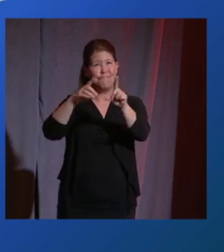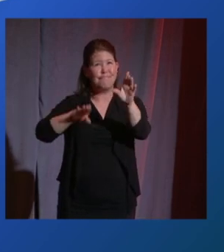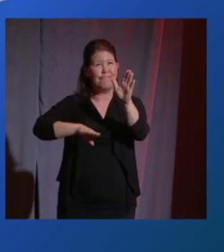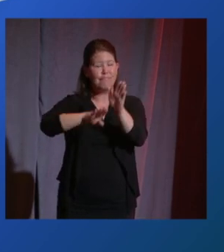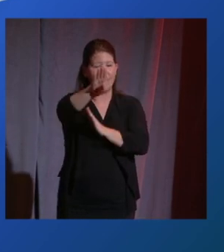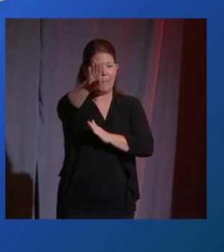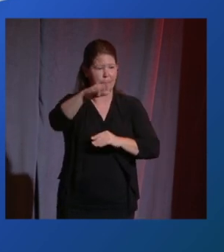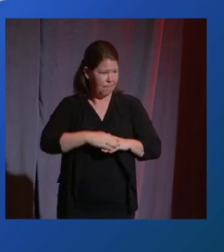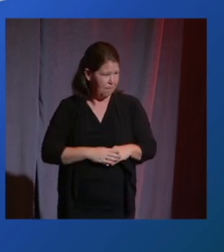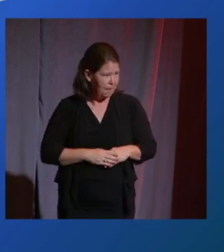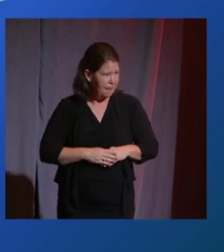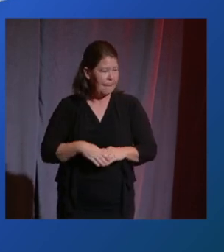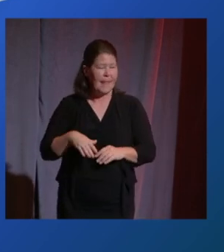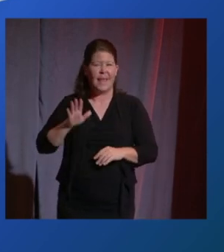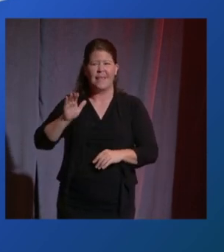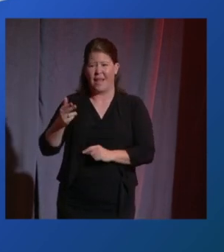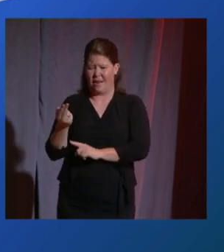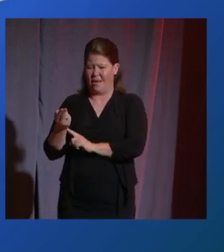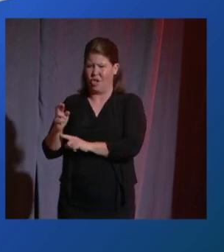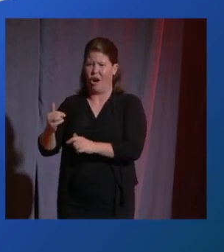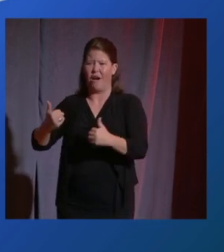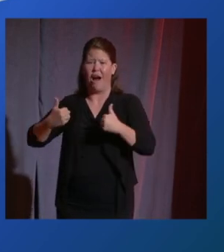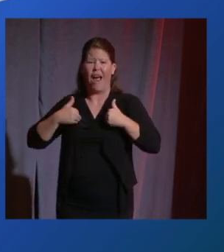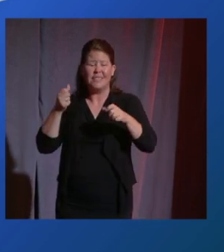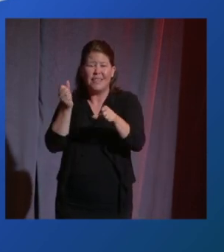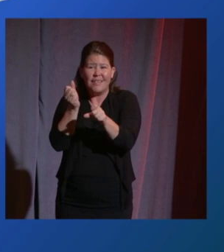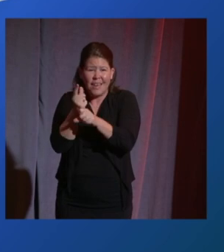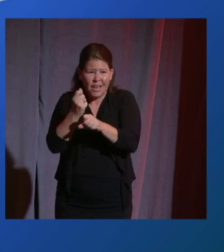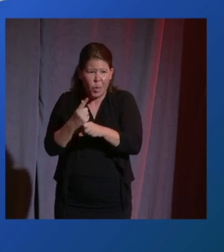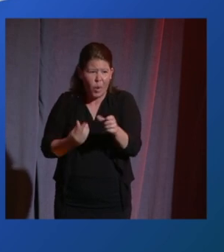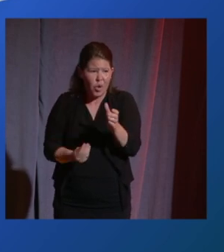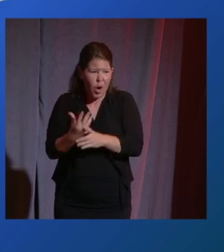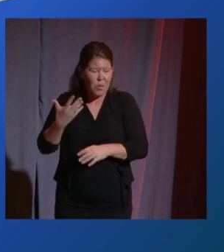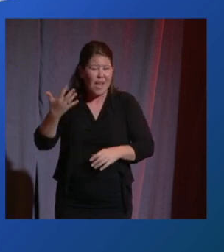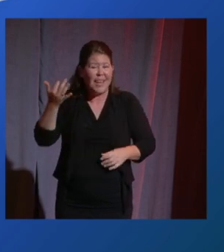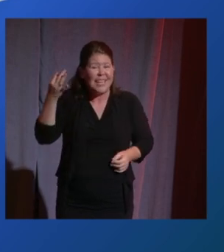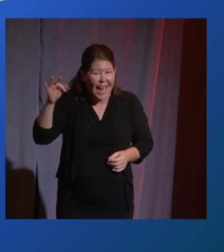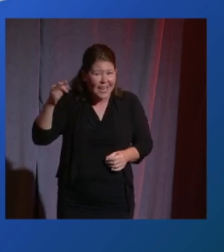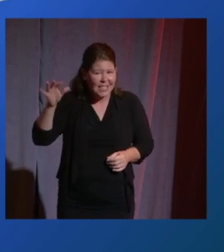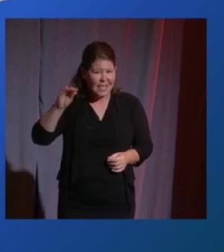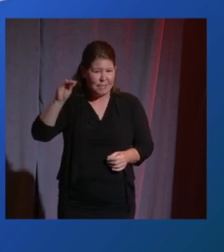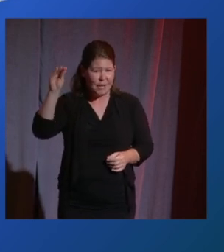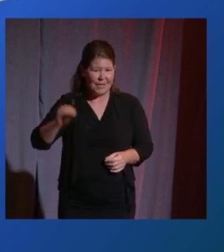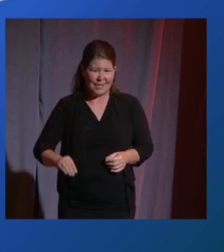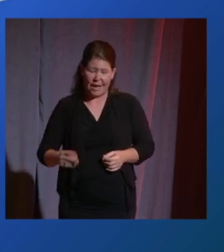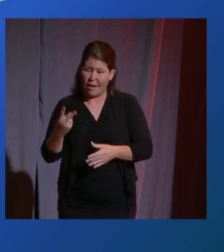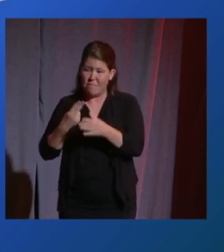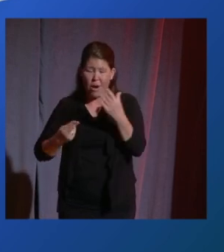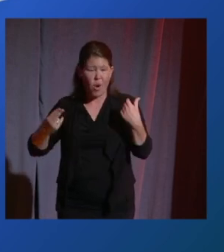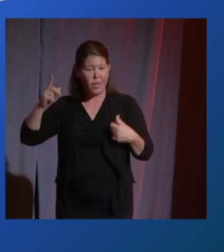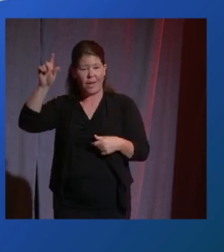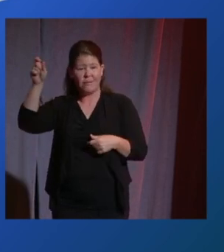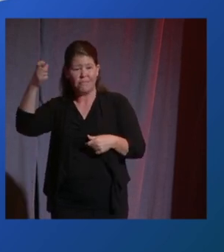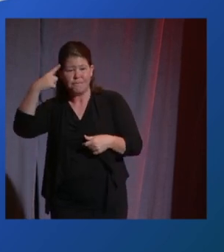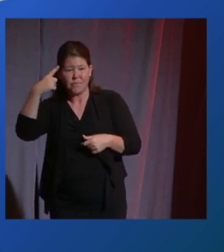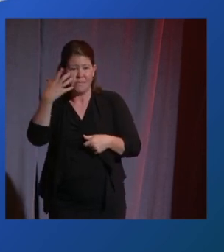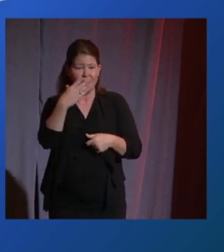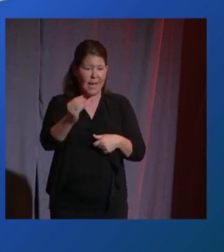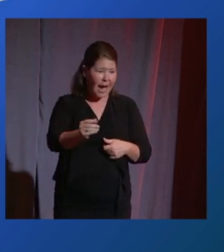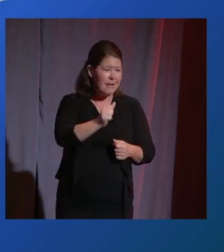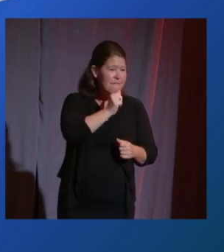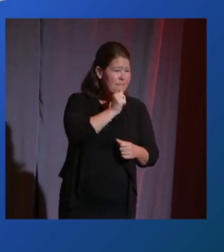throughout public and private private sector of 19% um you can't really go to any company